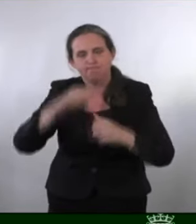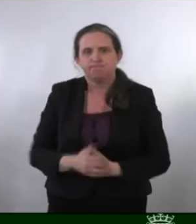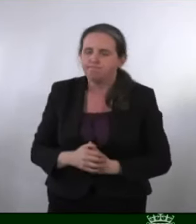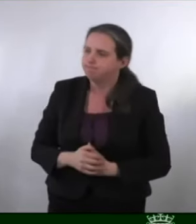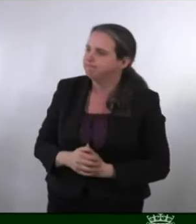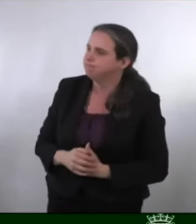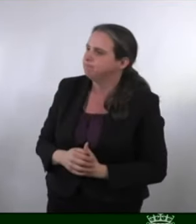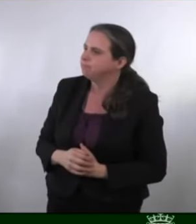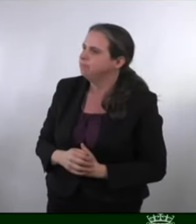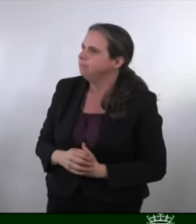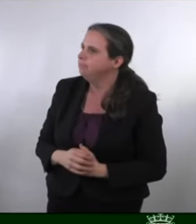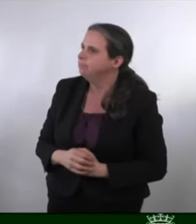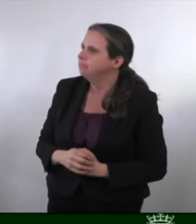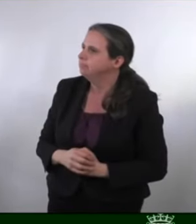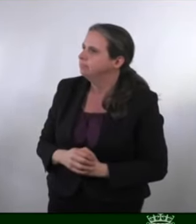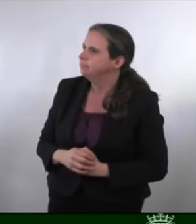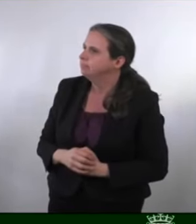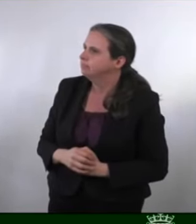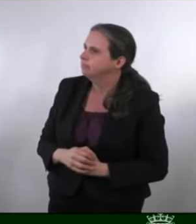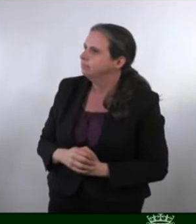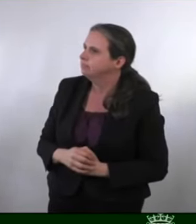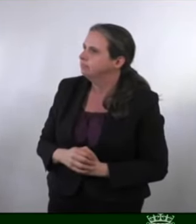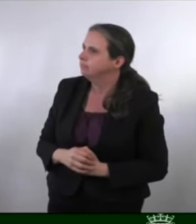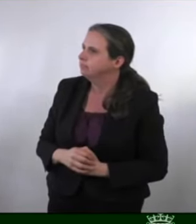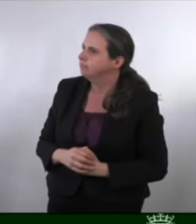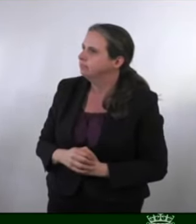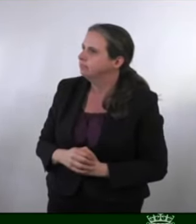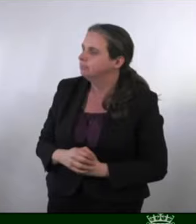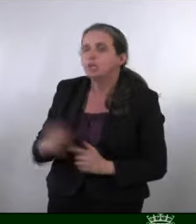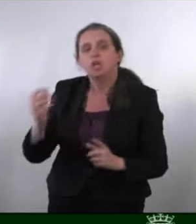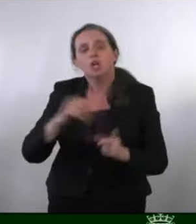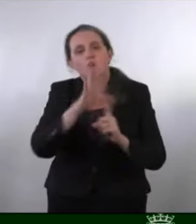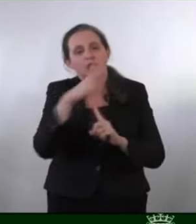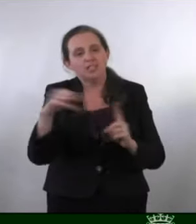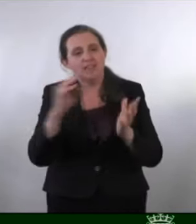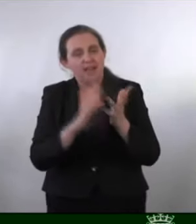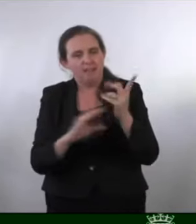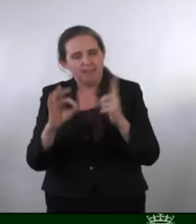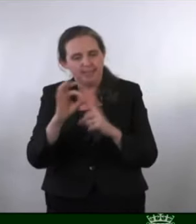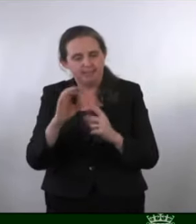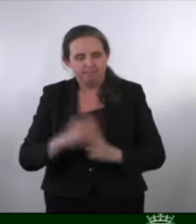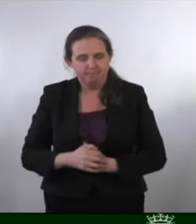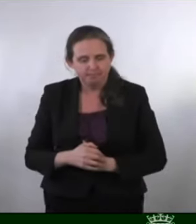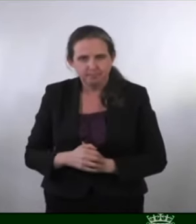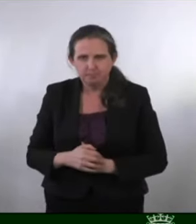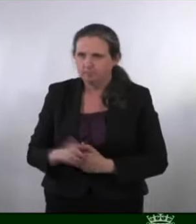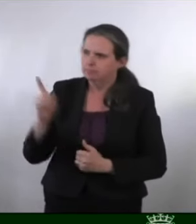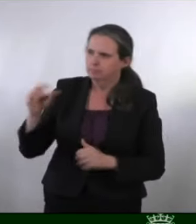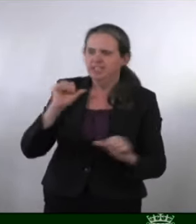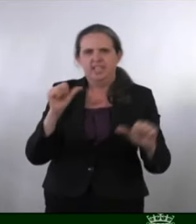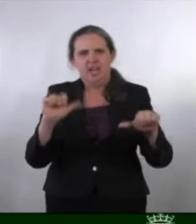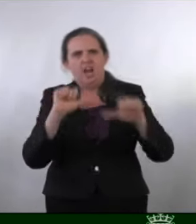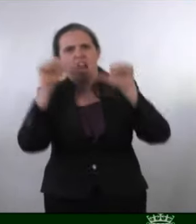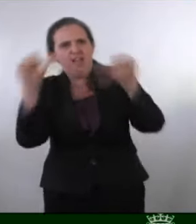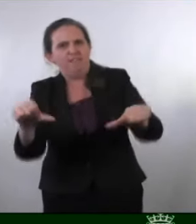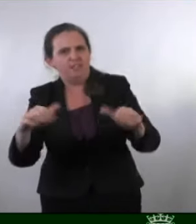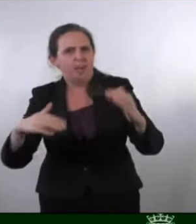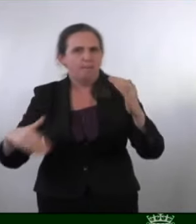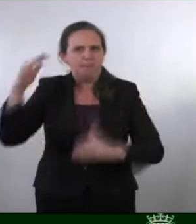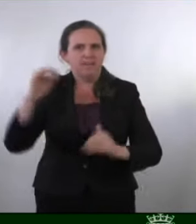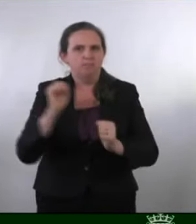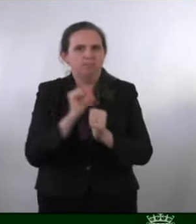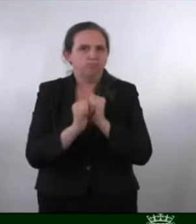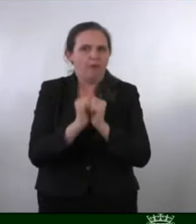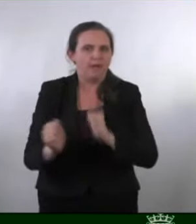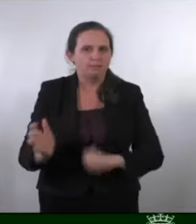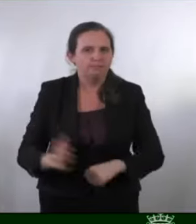He loved Big Brother. Madam Deputy Speaker, the last ruler that told us how we may or may